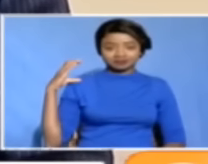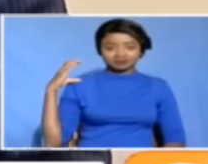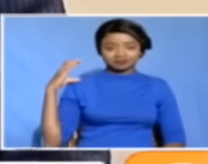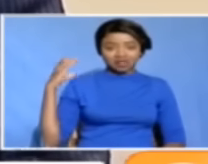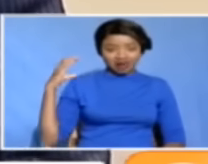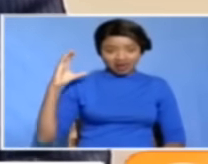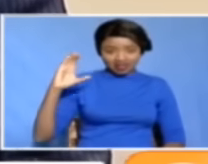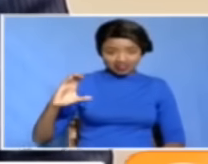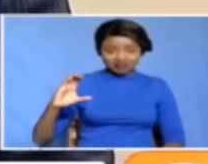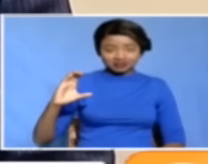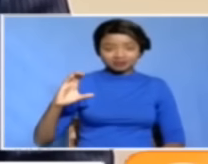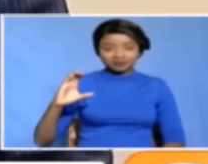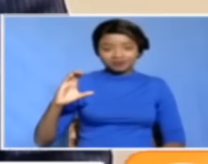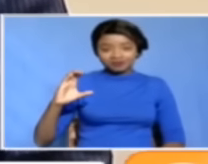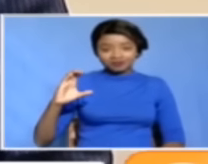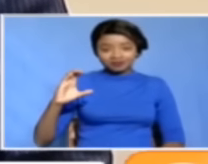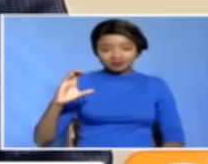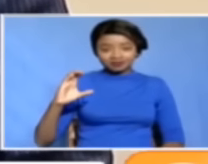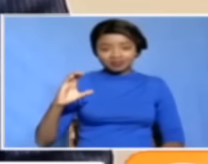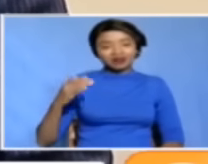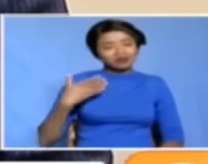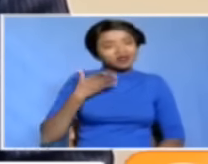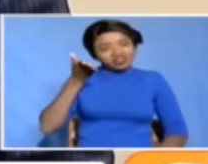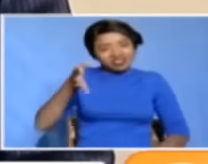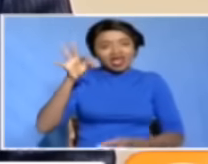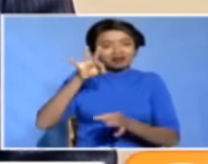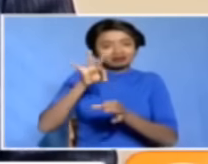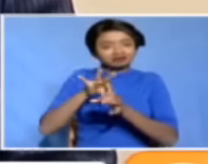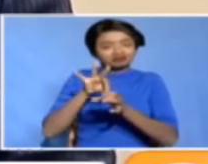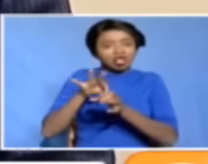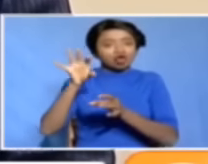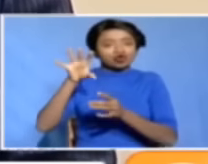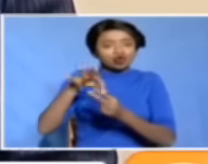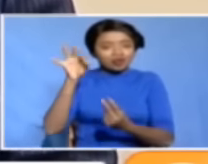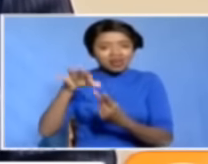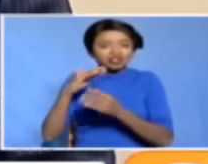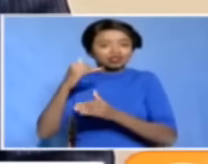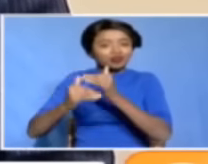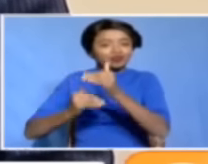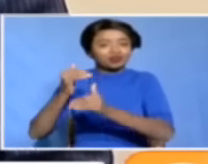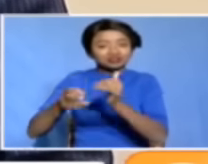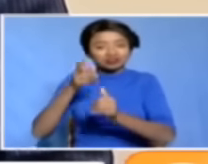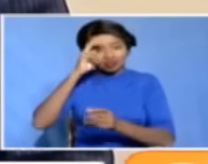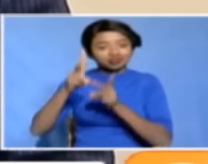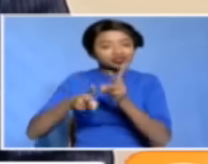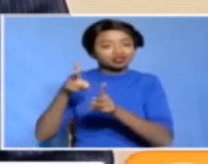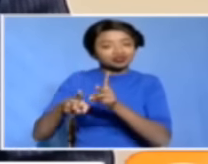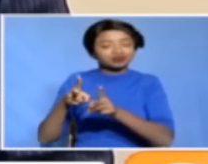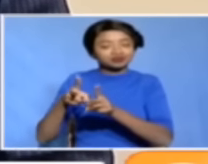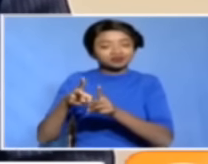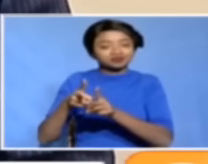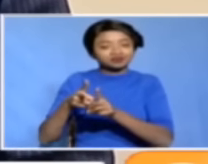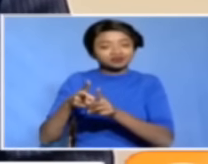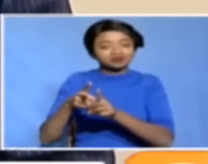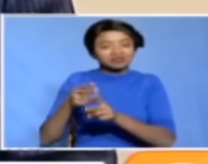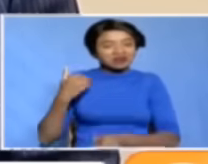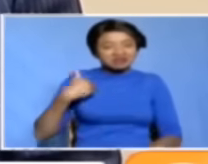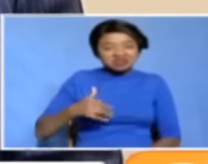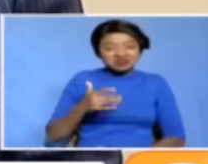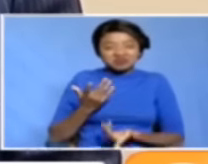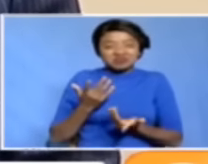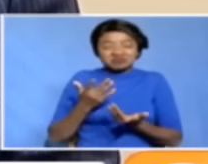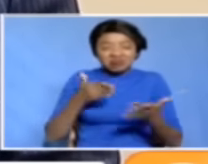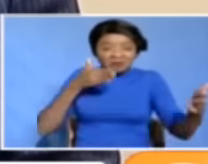be on the ballot, on the nomination process for the Jubilee Party in 2022, he will not be denied